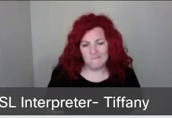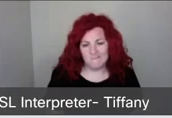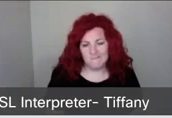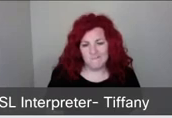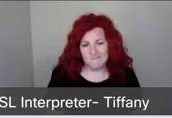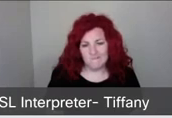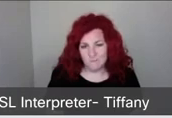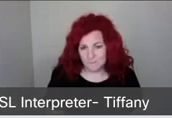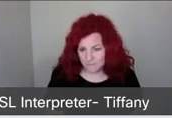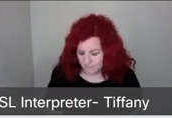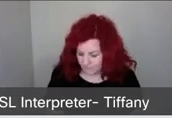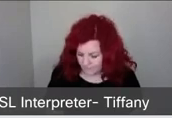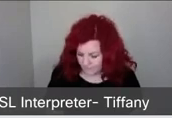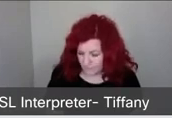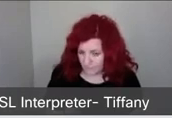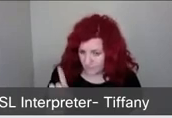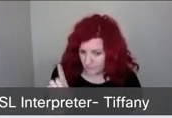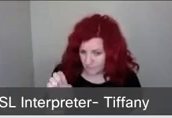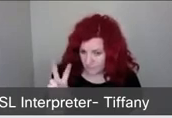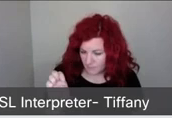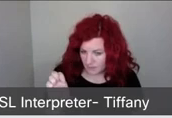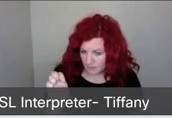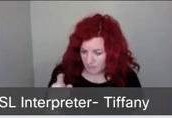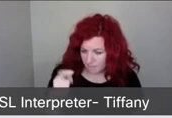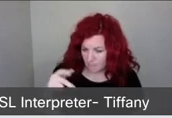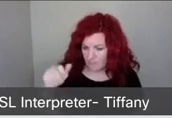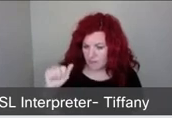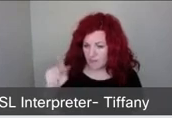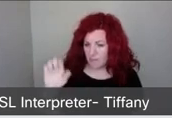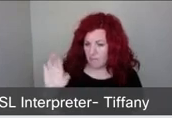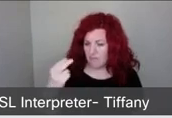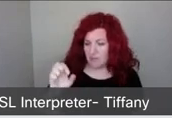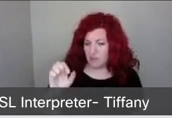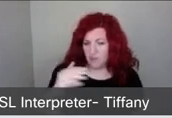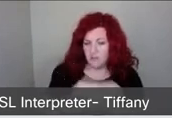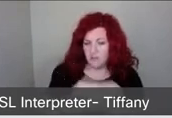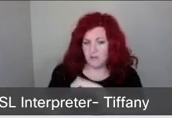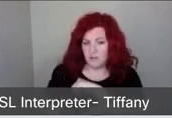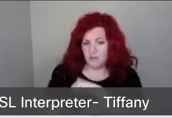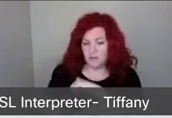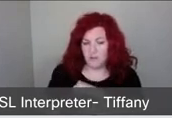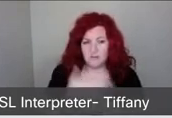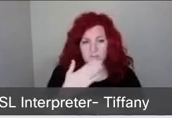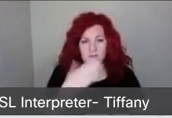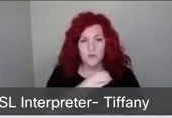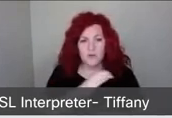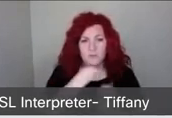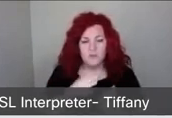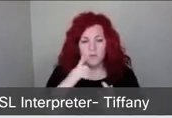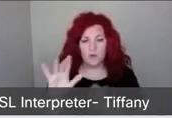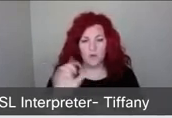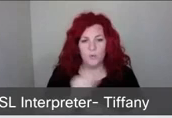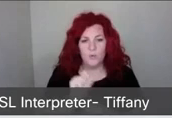My name is Dave Berry, Apache County. Thank you, commissioners, for what you've been doing. You